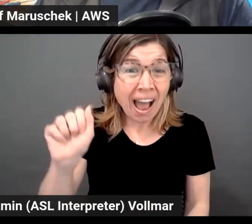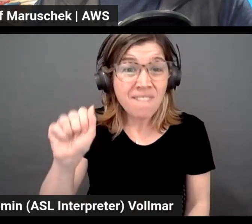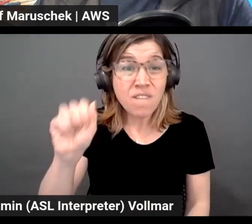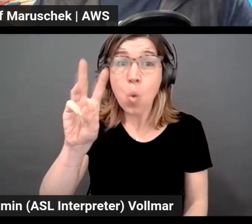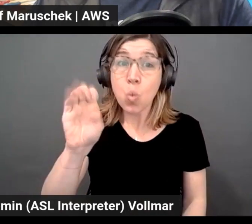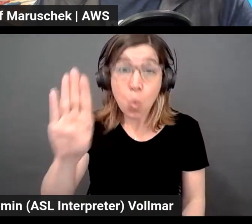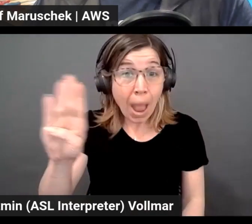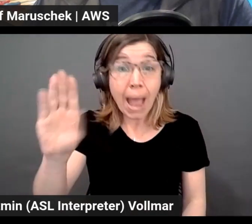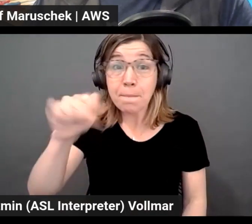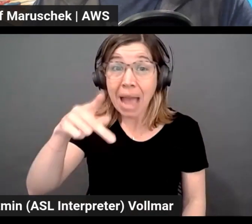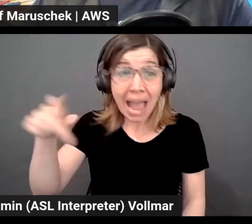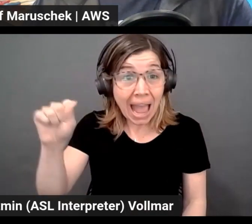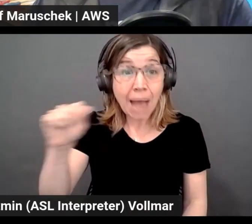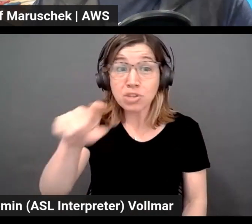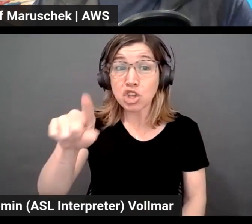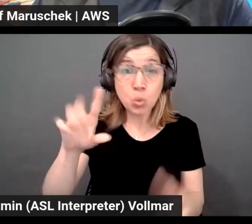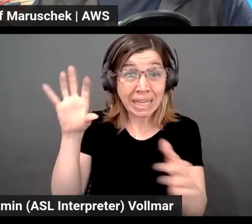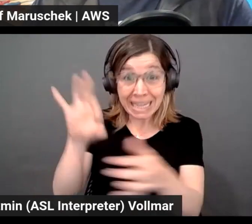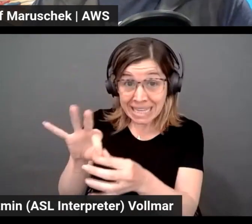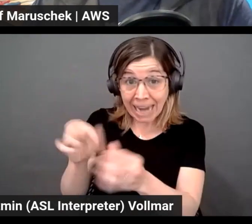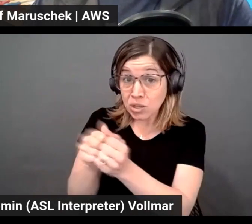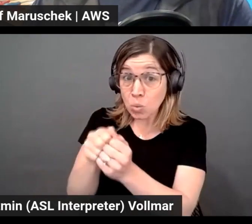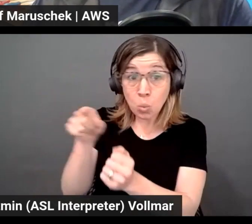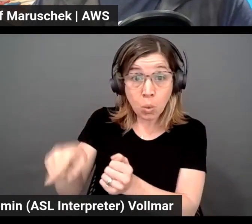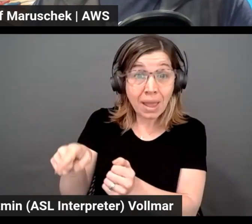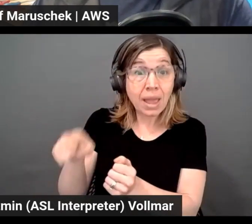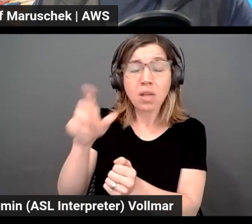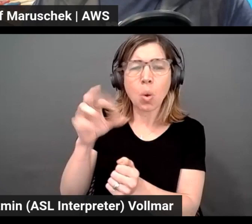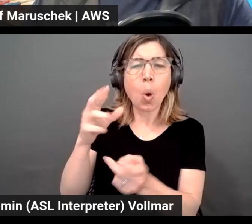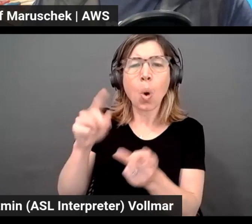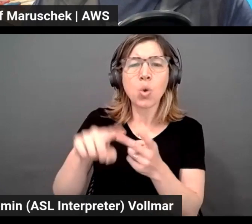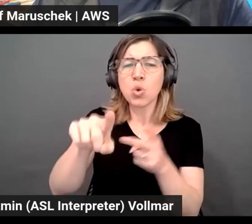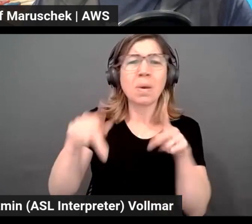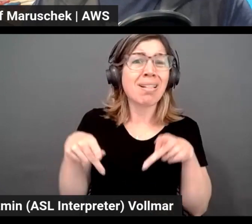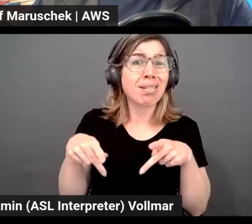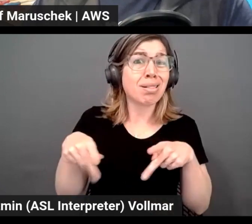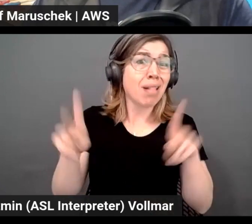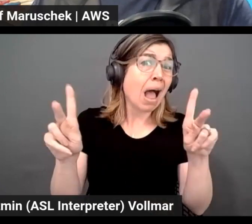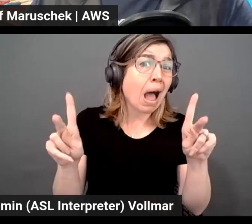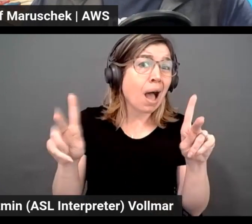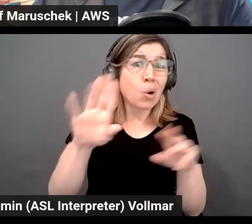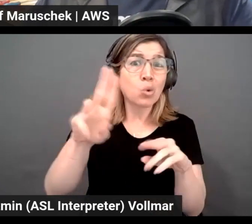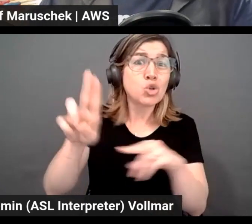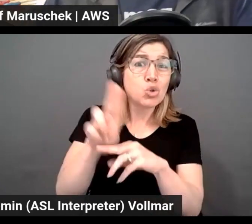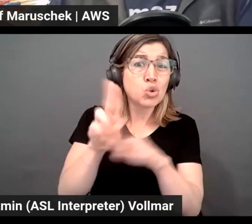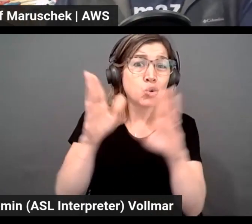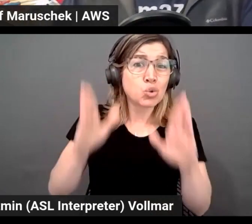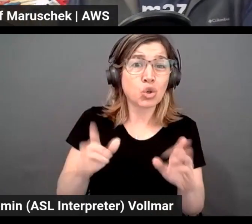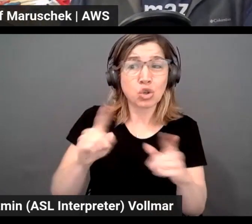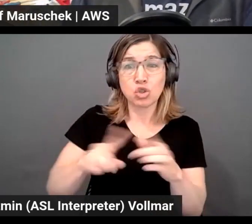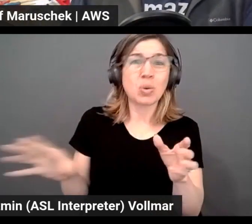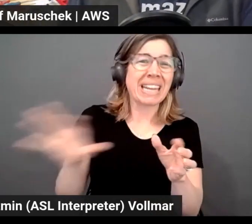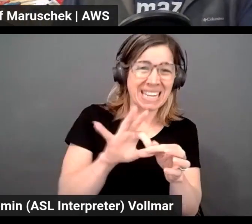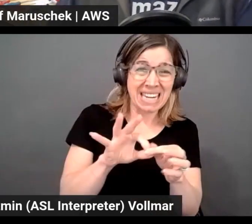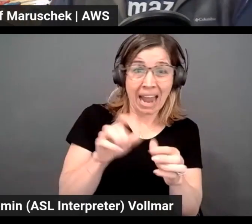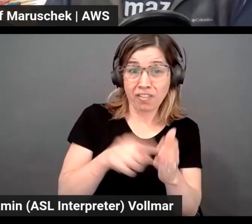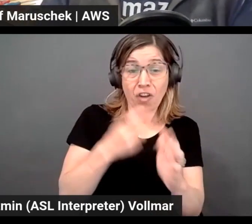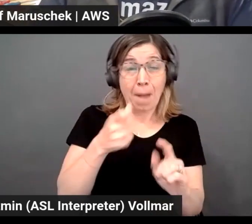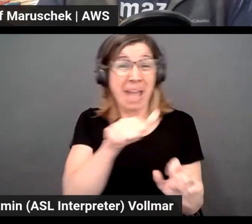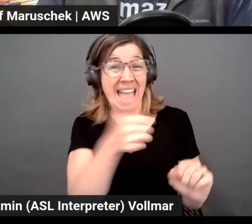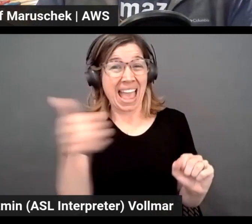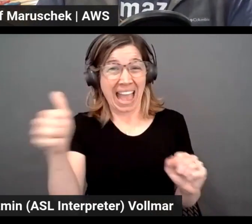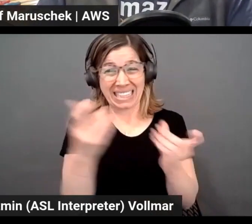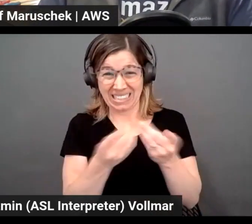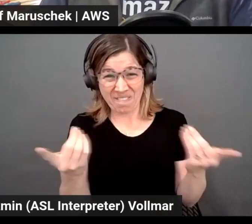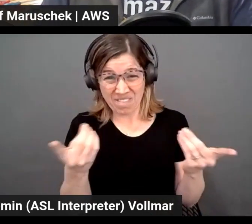connecting to that you're able to allow, say, your users to connect to from any device, but based on the type